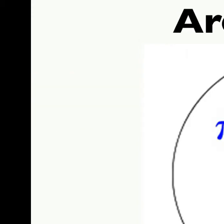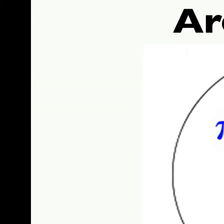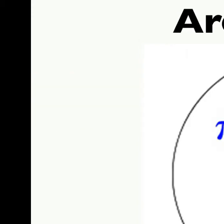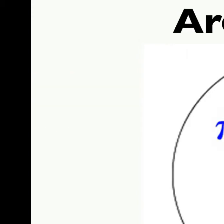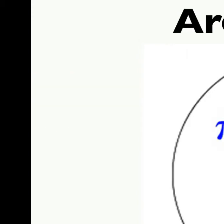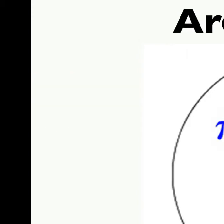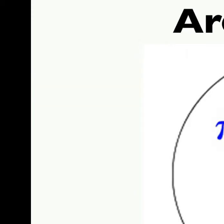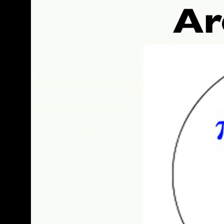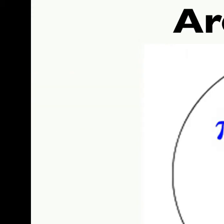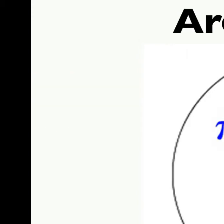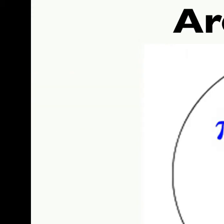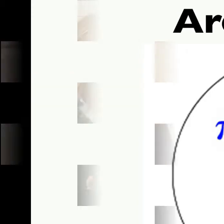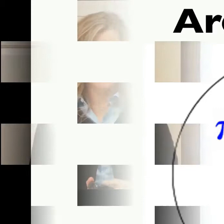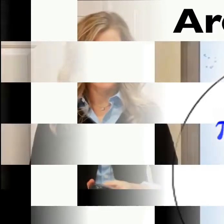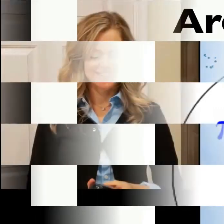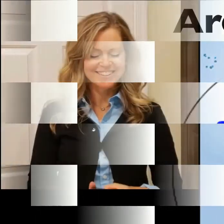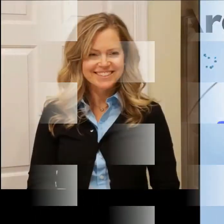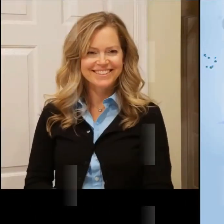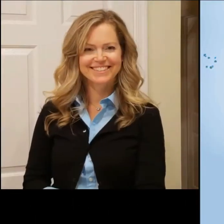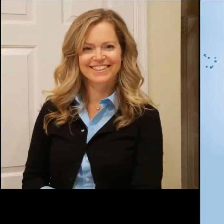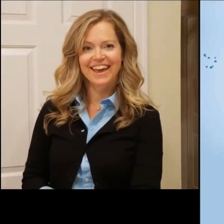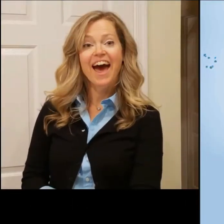equals pi times the radius squared.